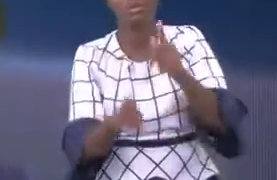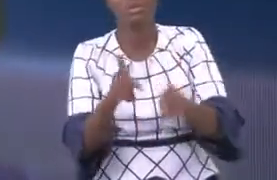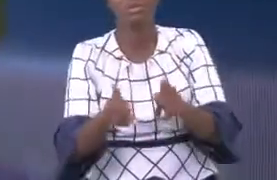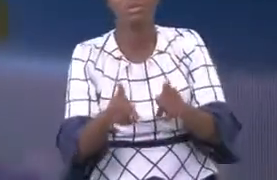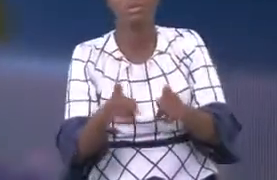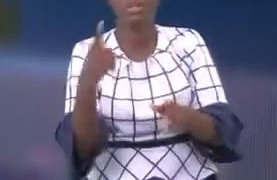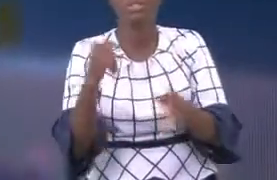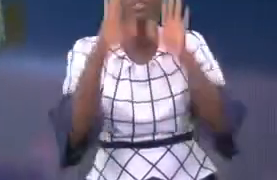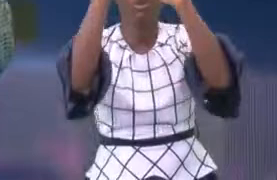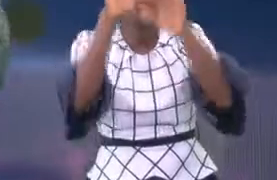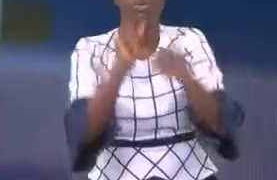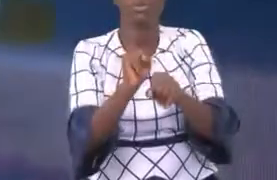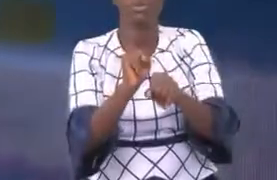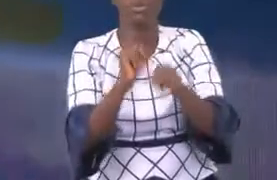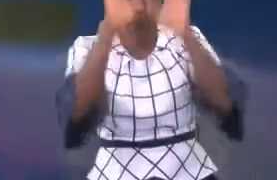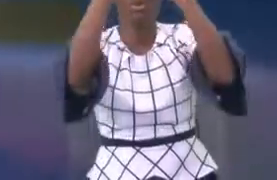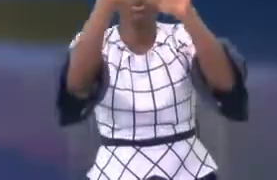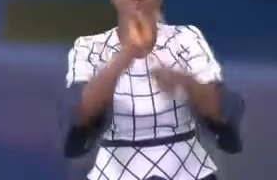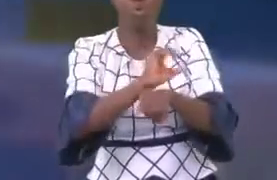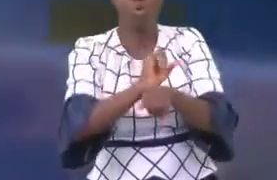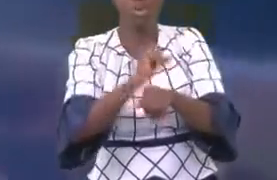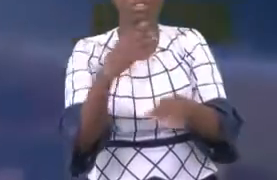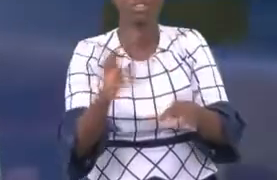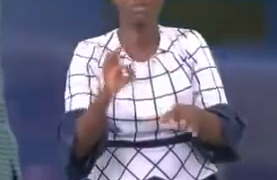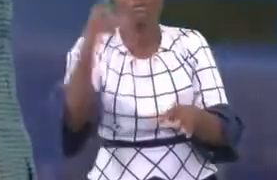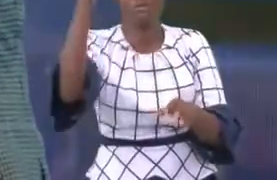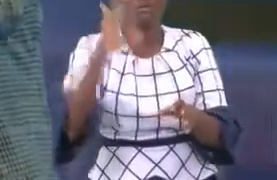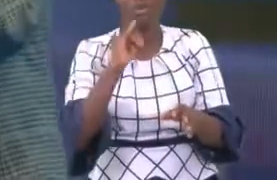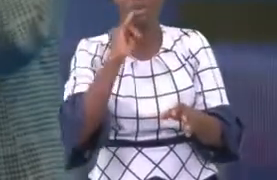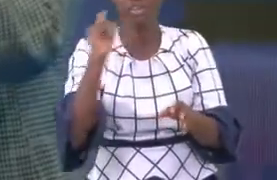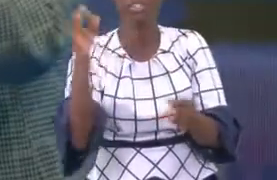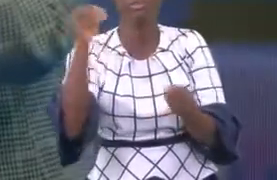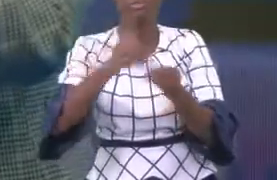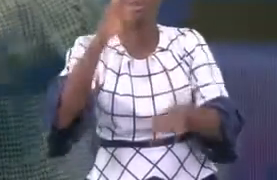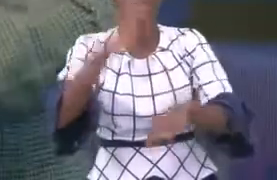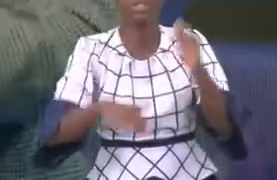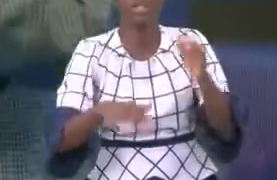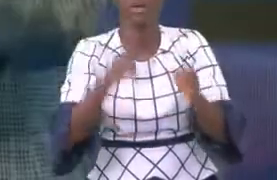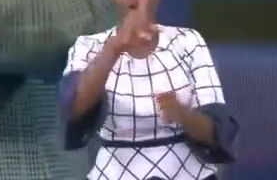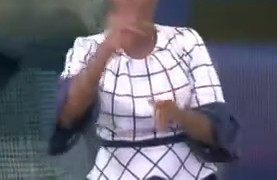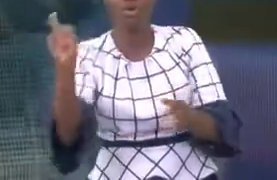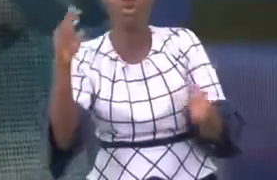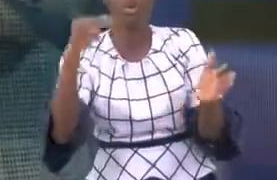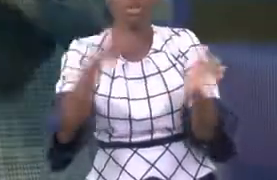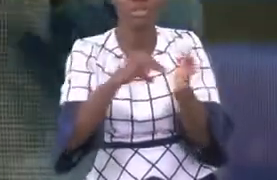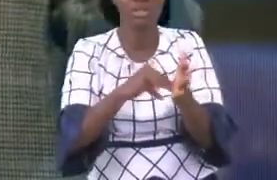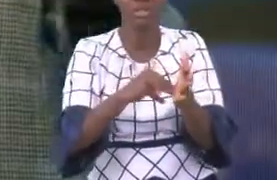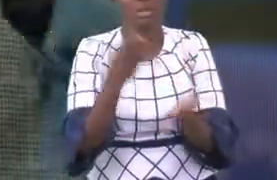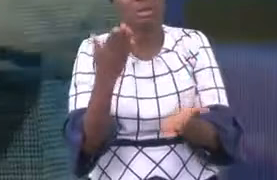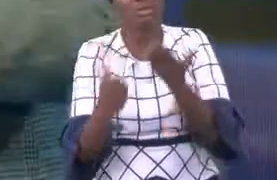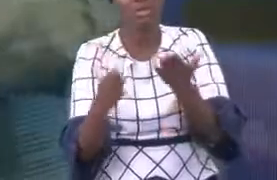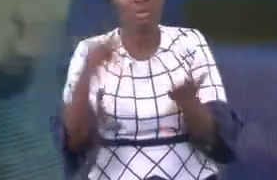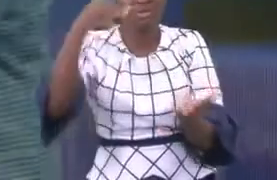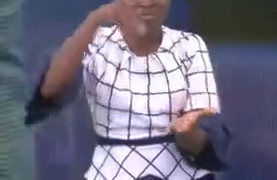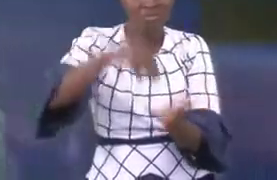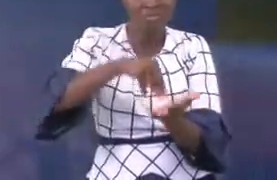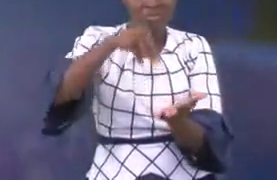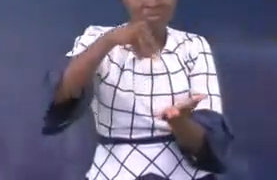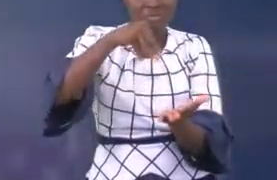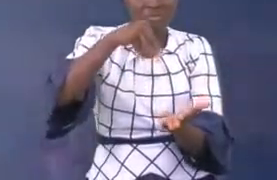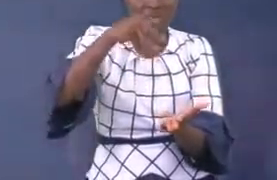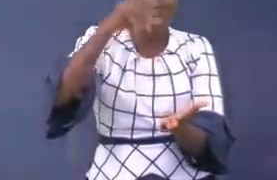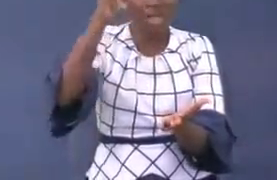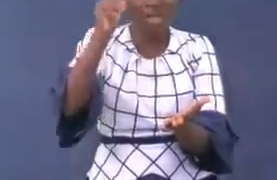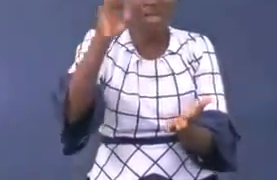Let's say you have 1 million people, the wonders of God, they go beyond 1 million. Actually,